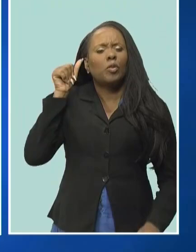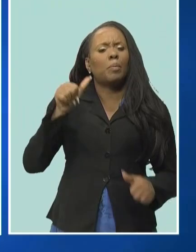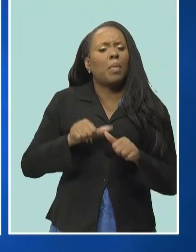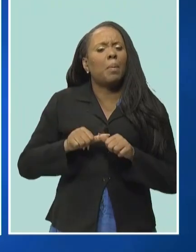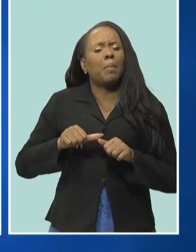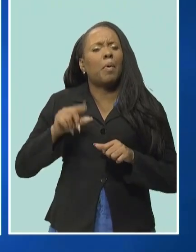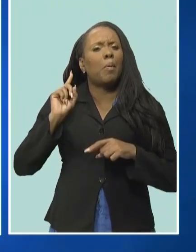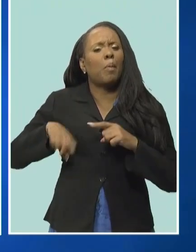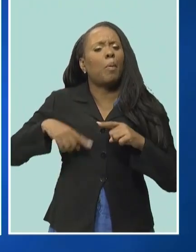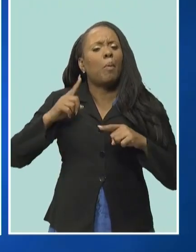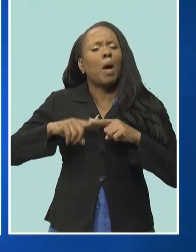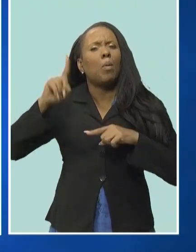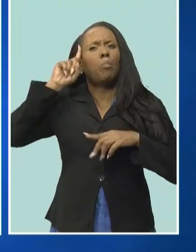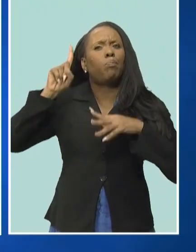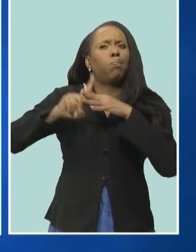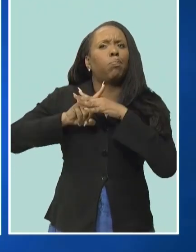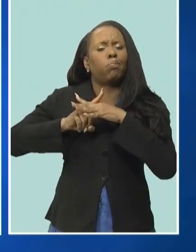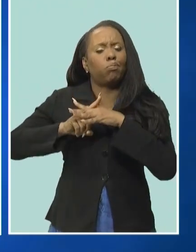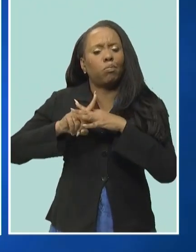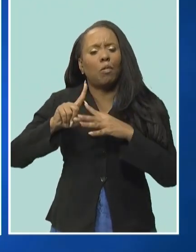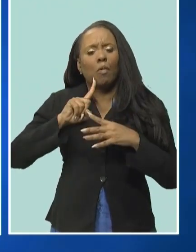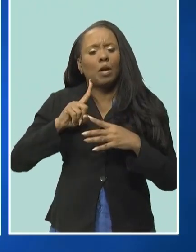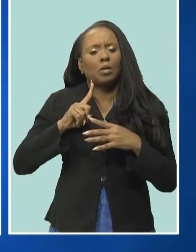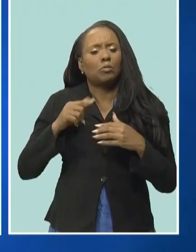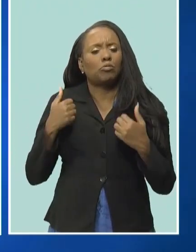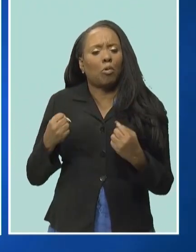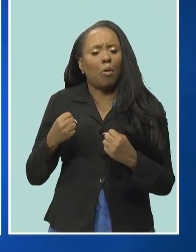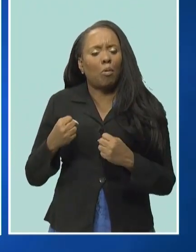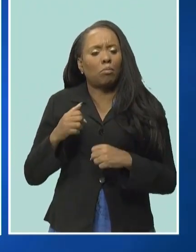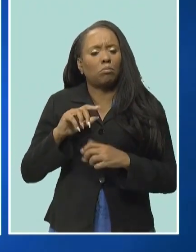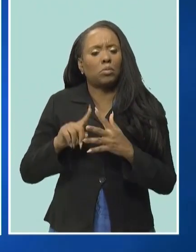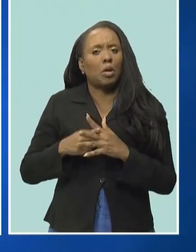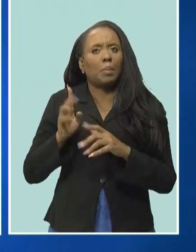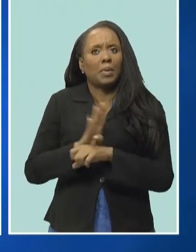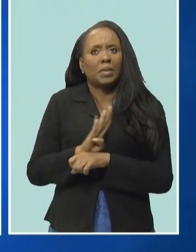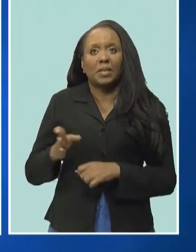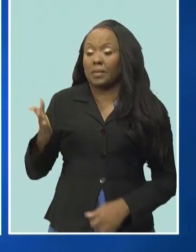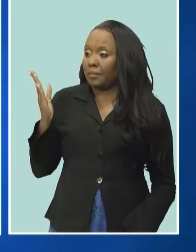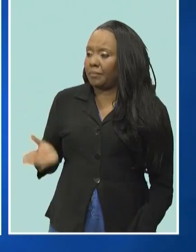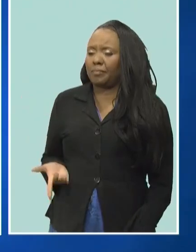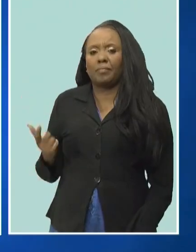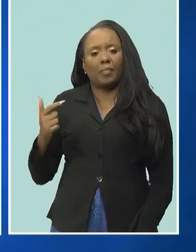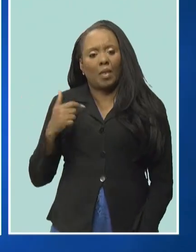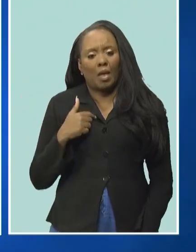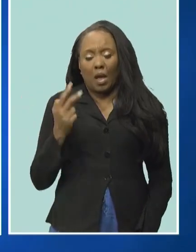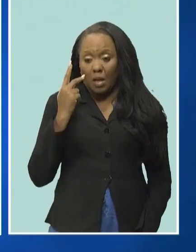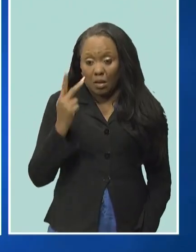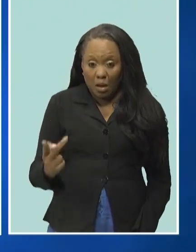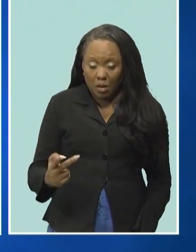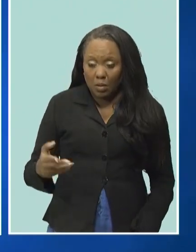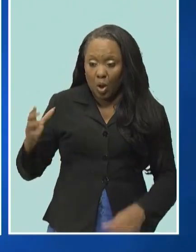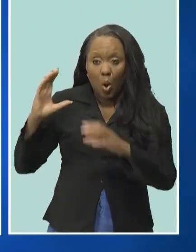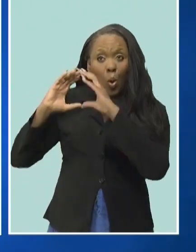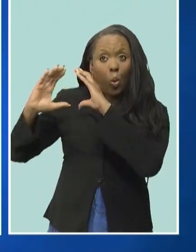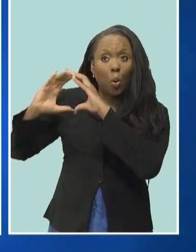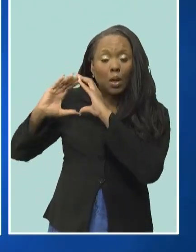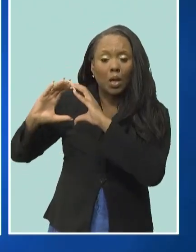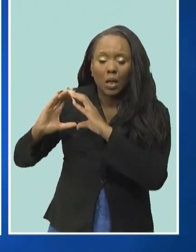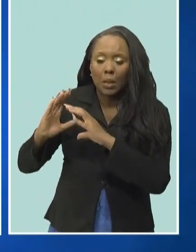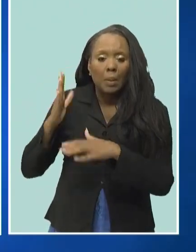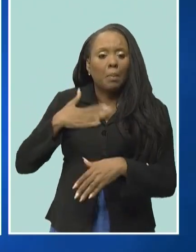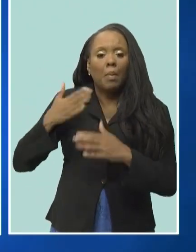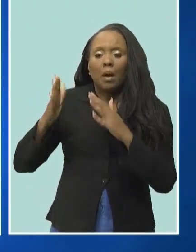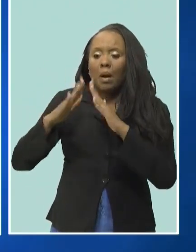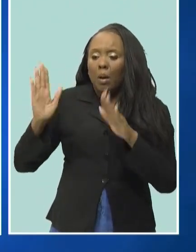business actually getting off the ground. I started because I saw some coconut laying around the house,